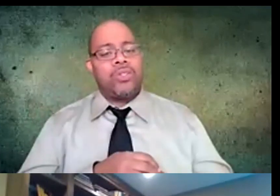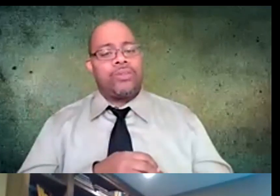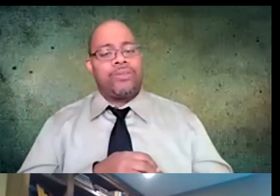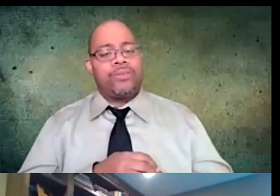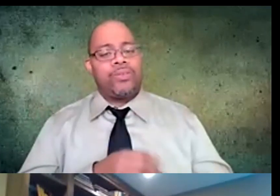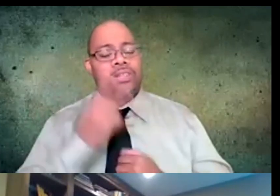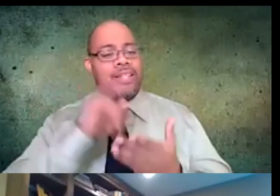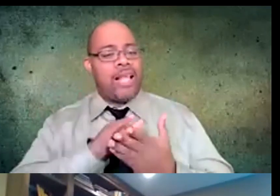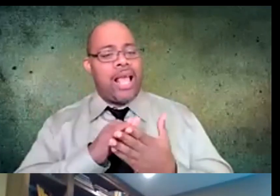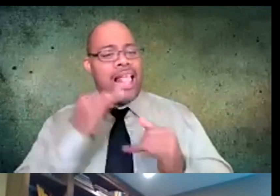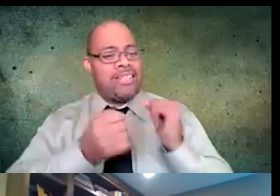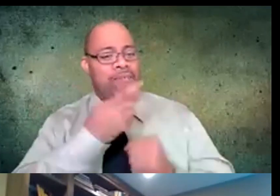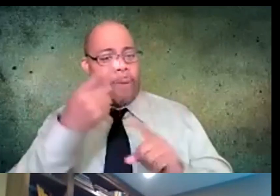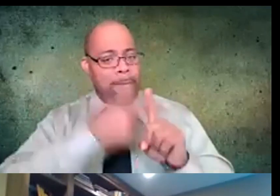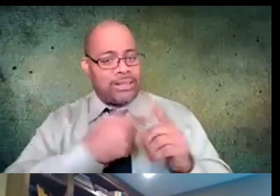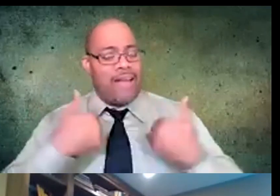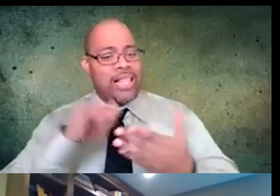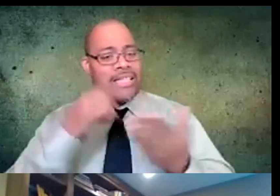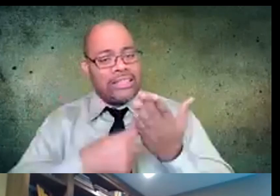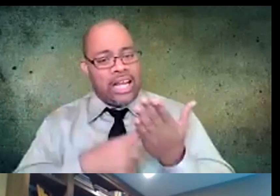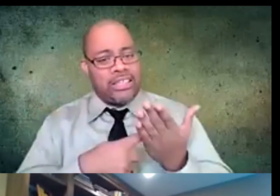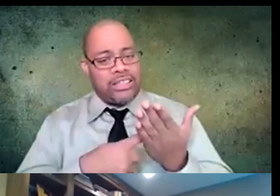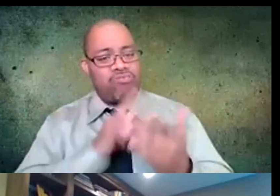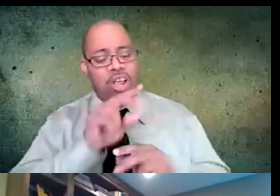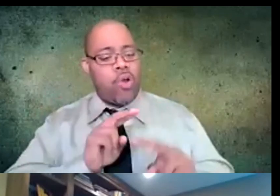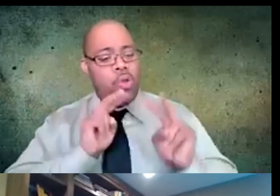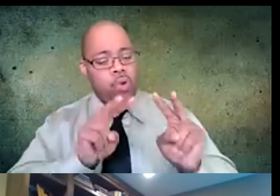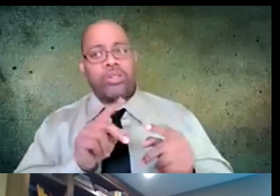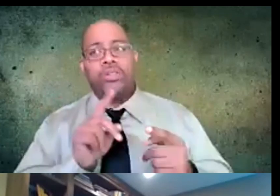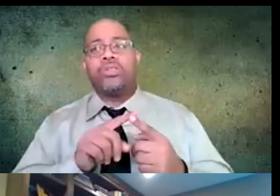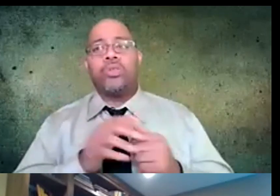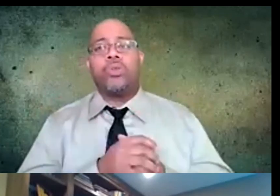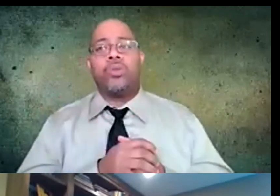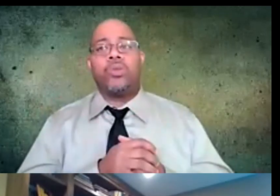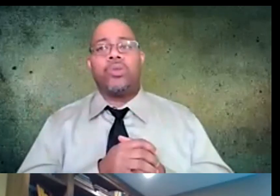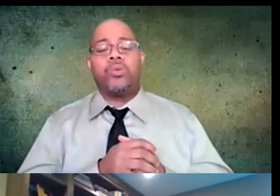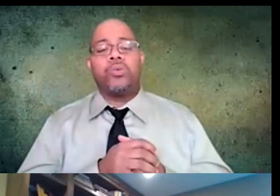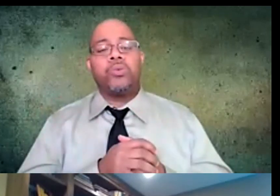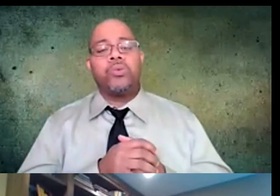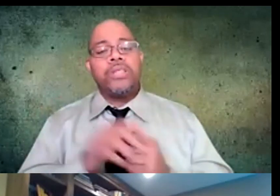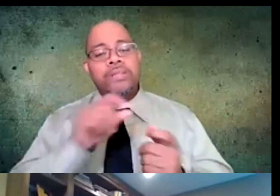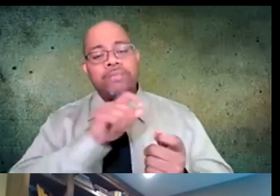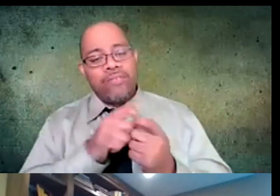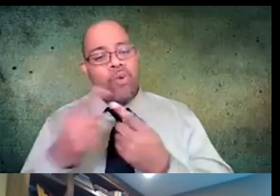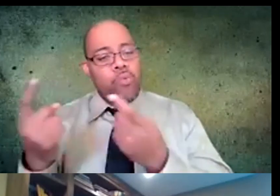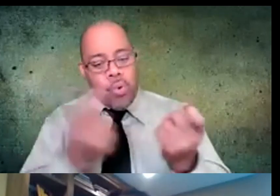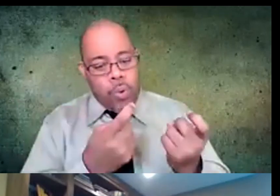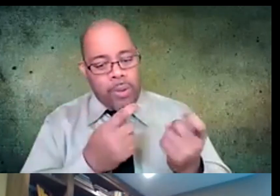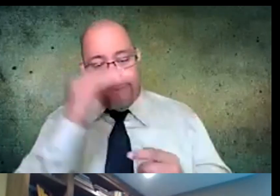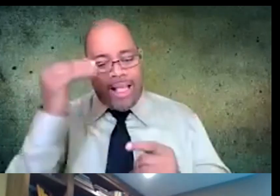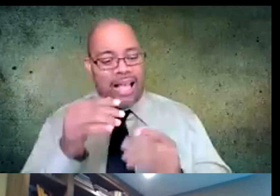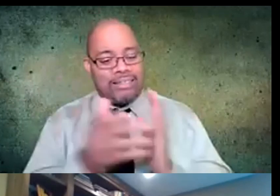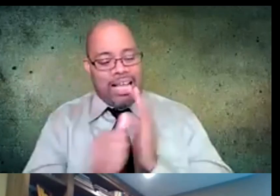over the past few months in having these conversations and really looking to recruit talent, and specifically recruit Black talent too. So I'll